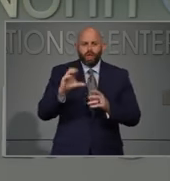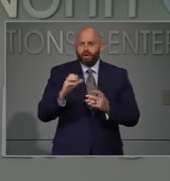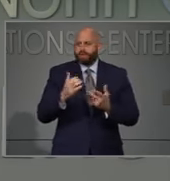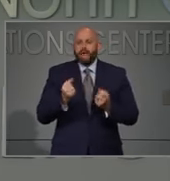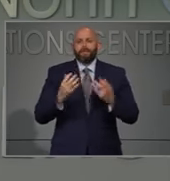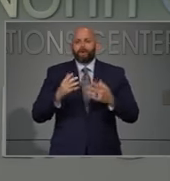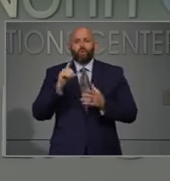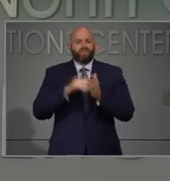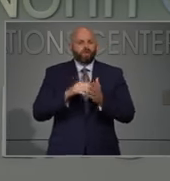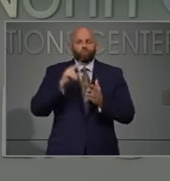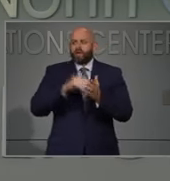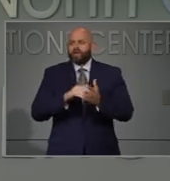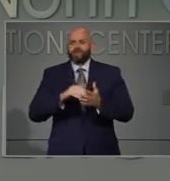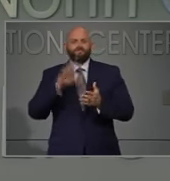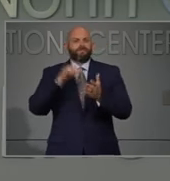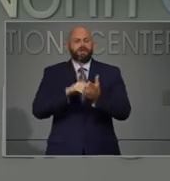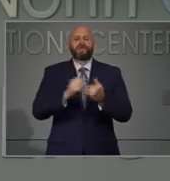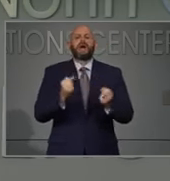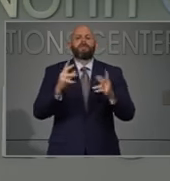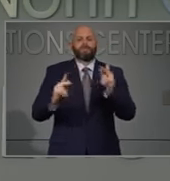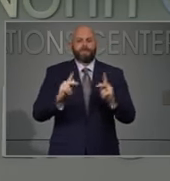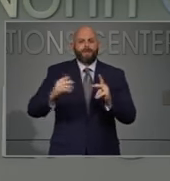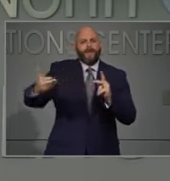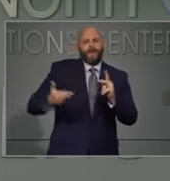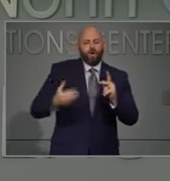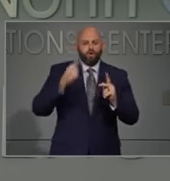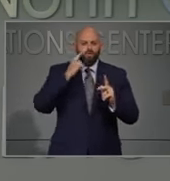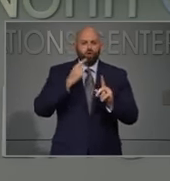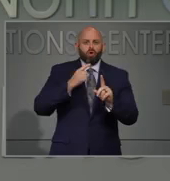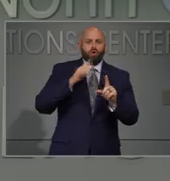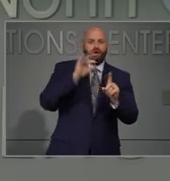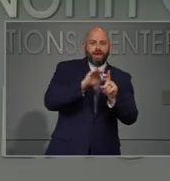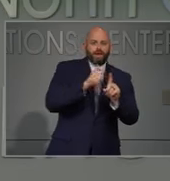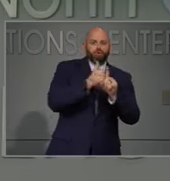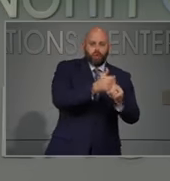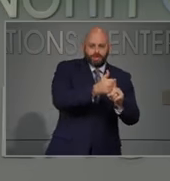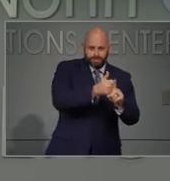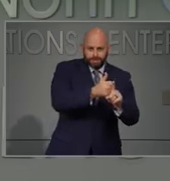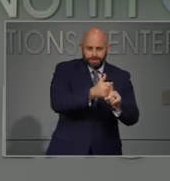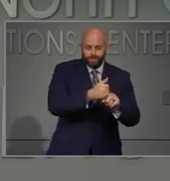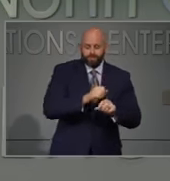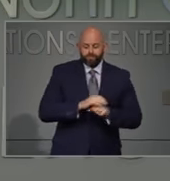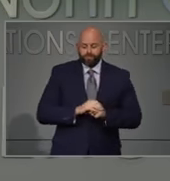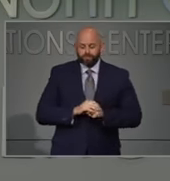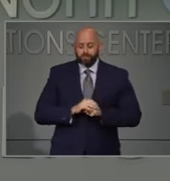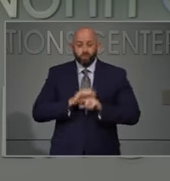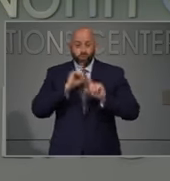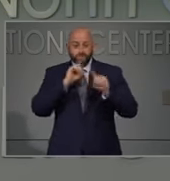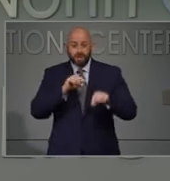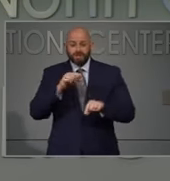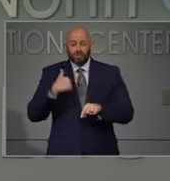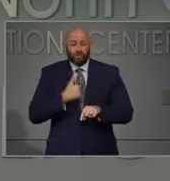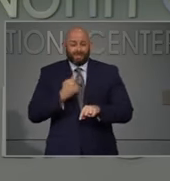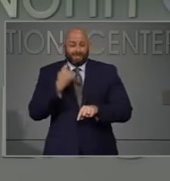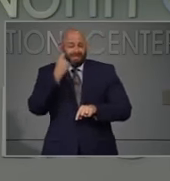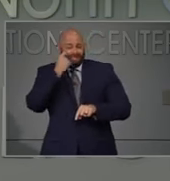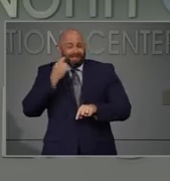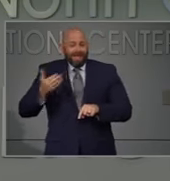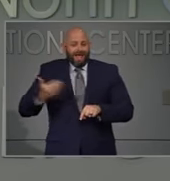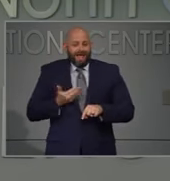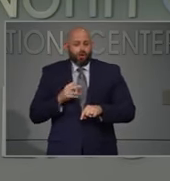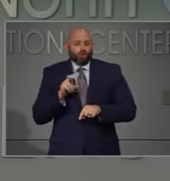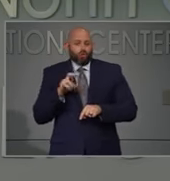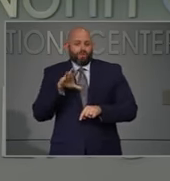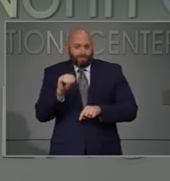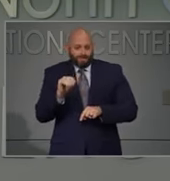2,000, 5,000? Thank you. Our new coalition has just hired 250 to add to those who are already in